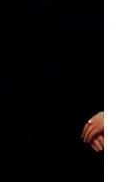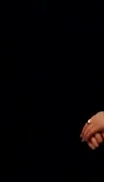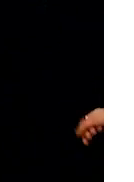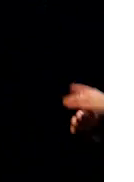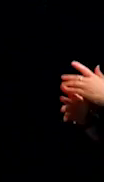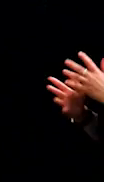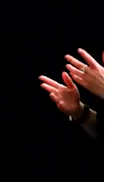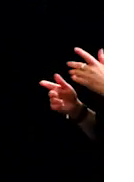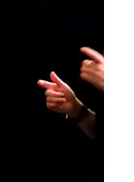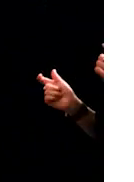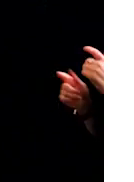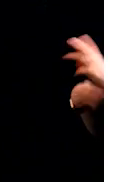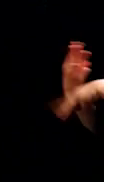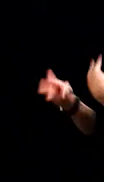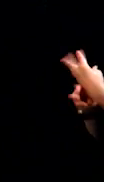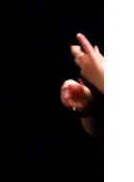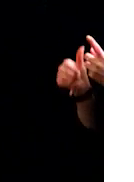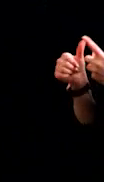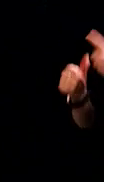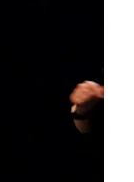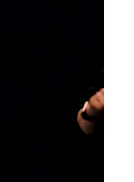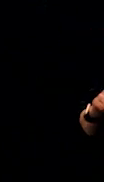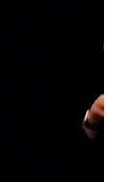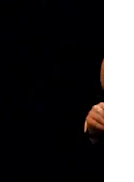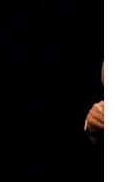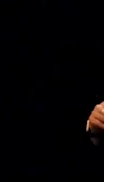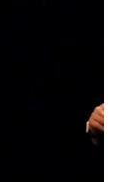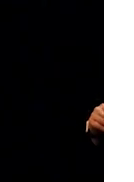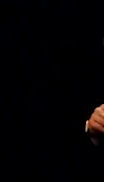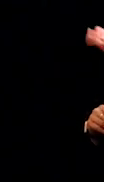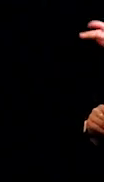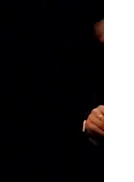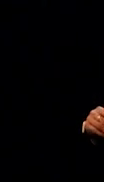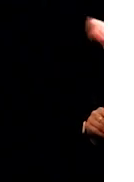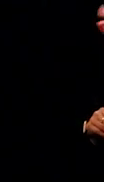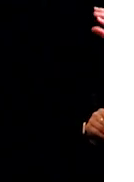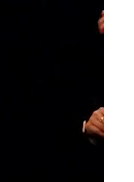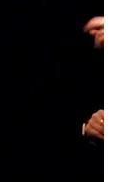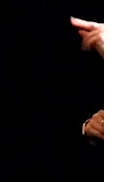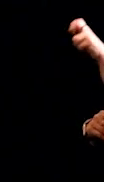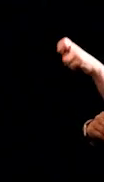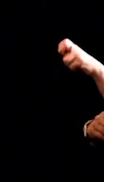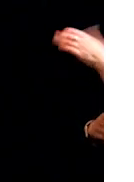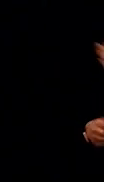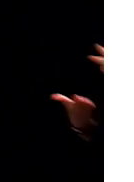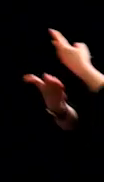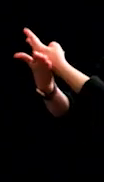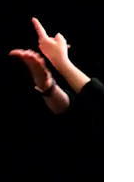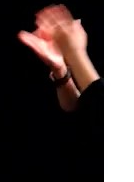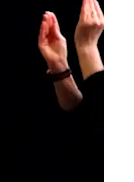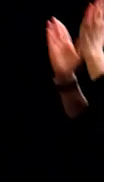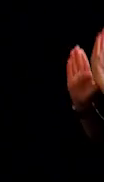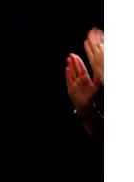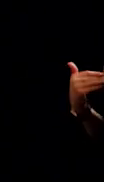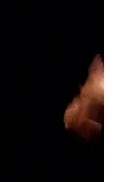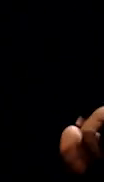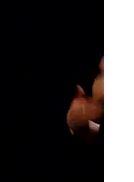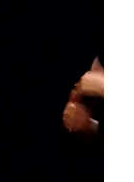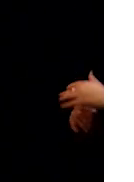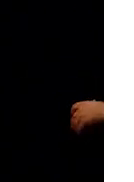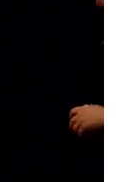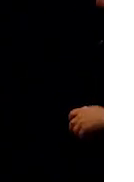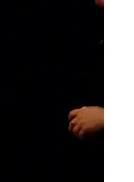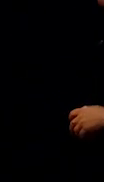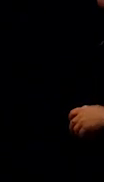small world. The first speaker was Felicia Ferrone. She was my graduate professor.